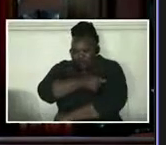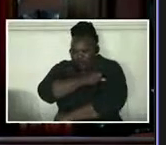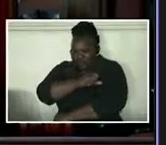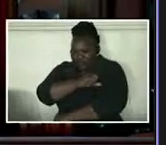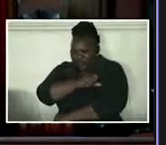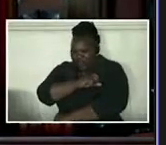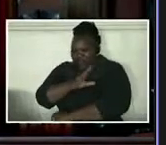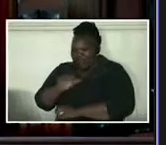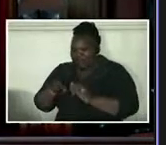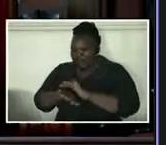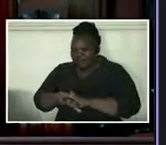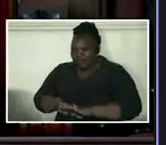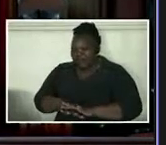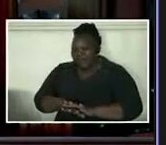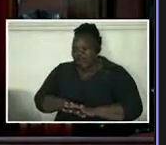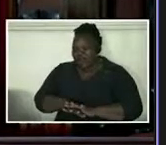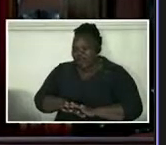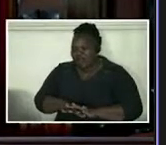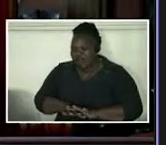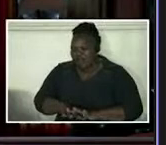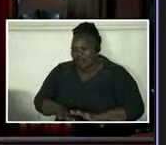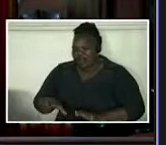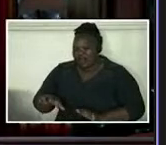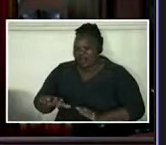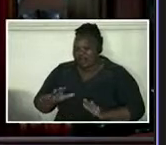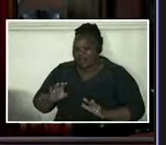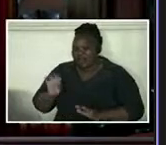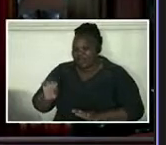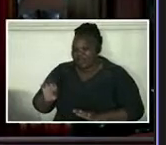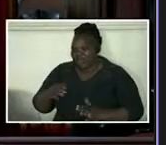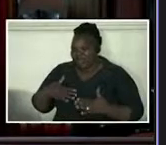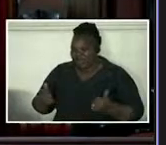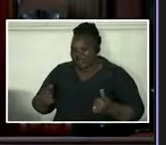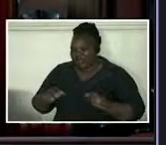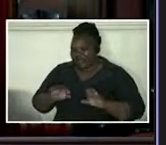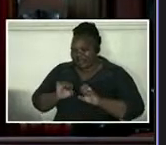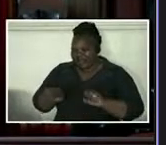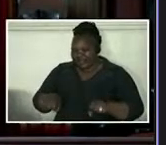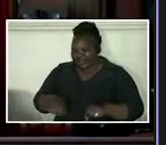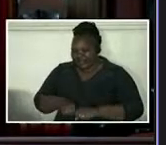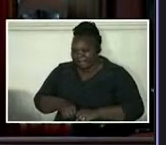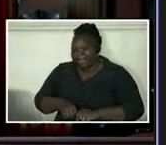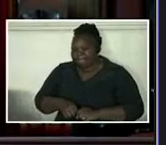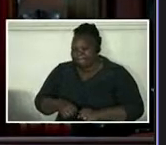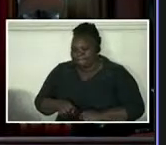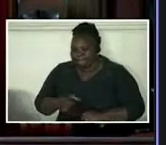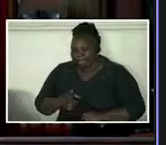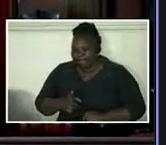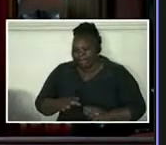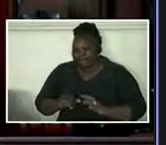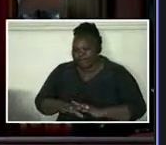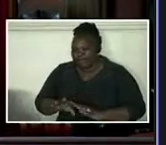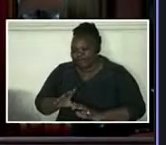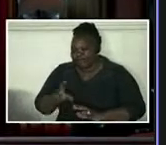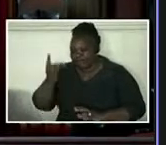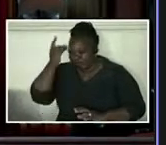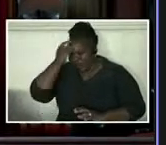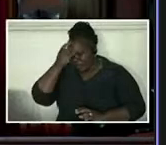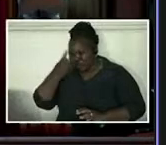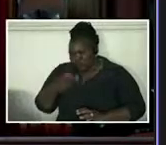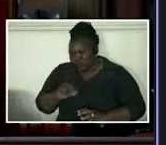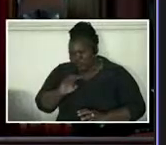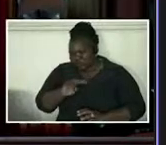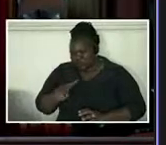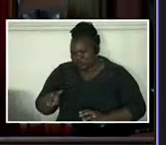the appreciative model of the e-health system with the fact that it is expected to be implemented by the 31st of march 2022 an